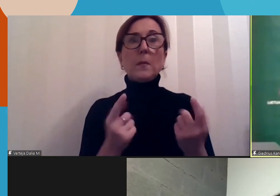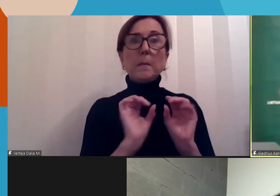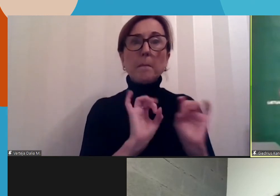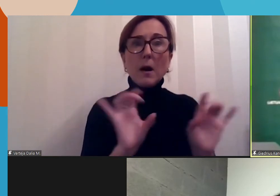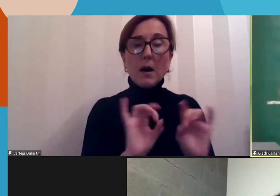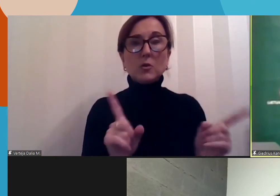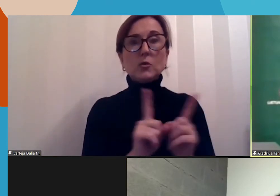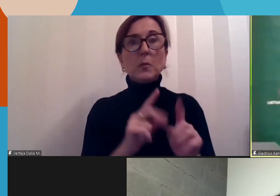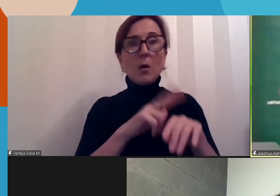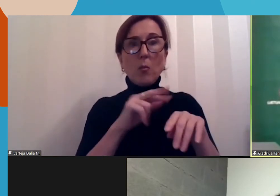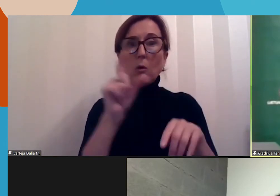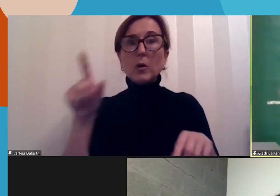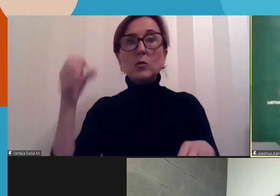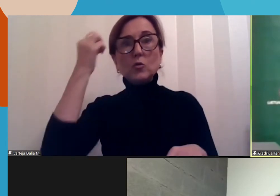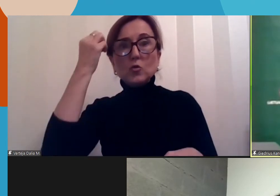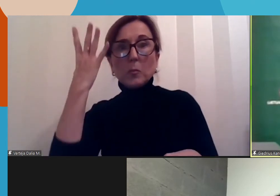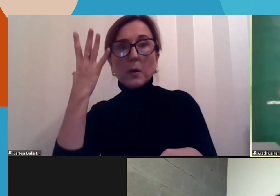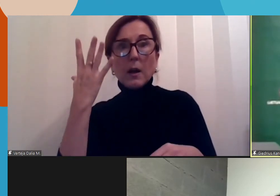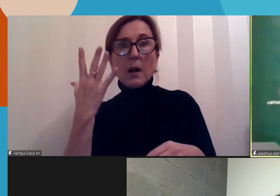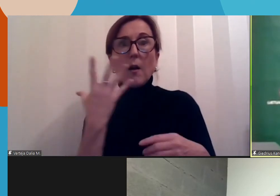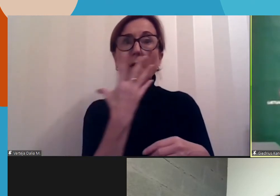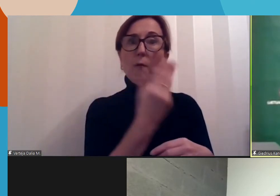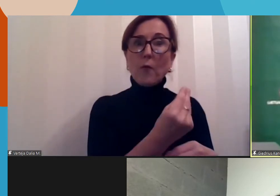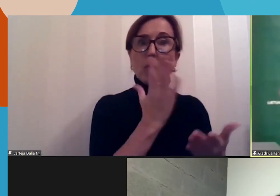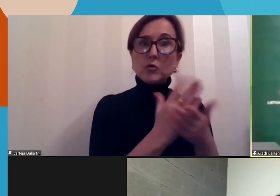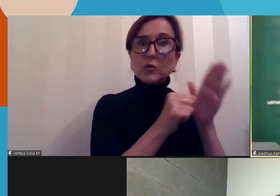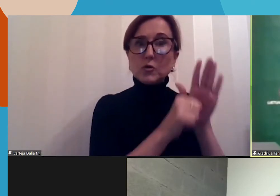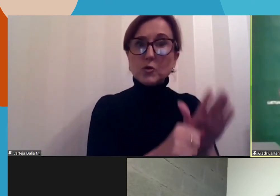place. We are trying to